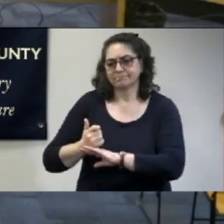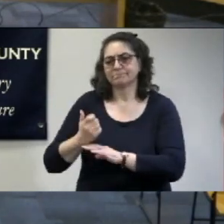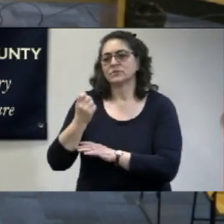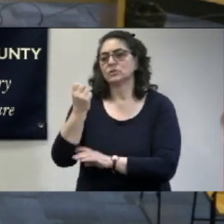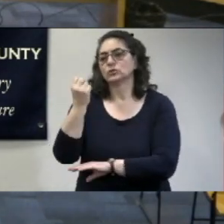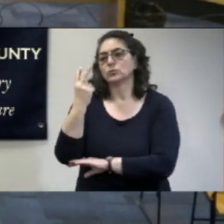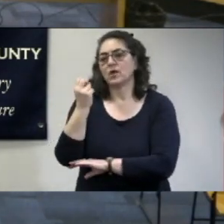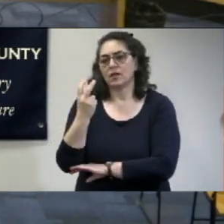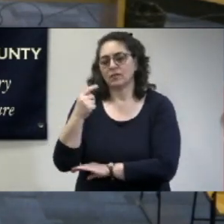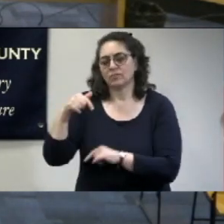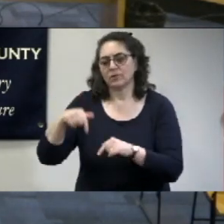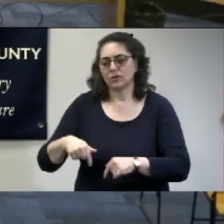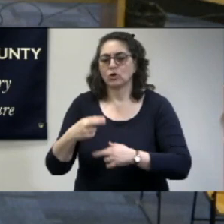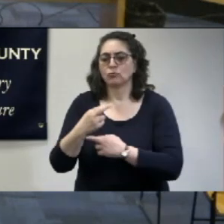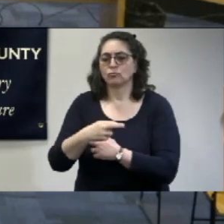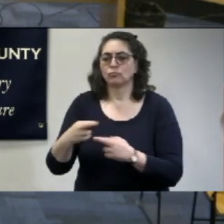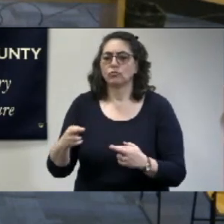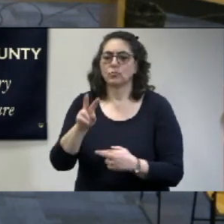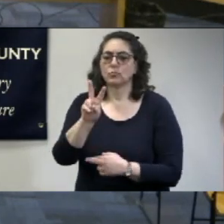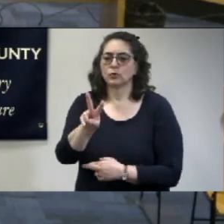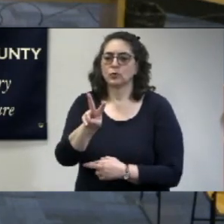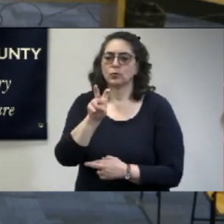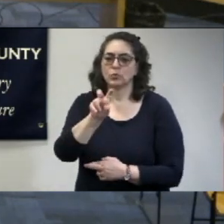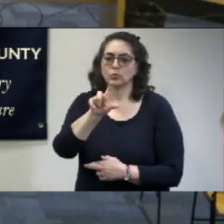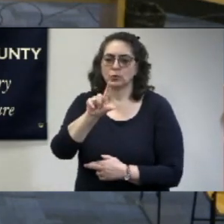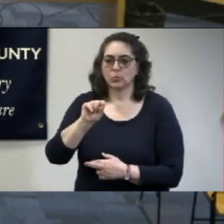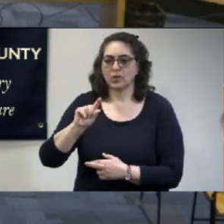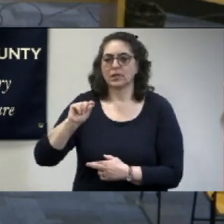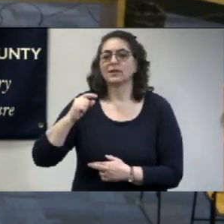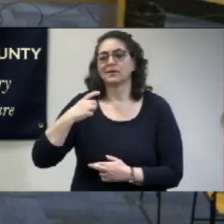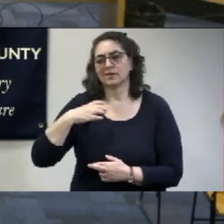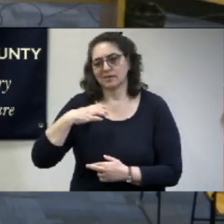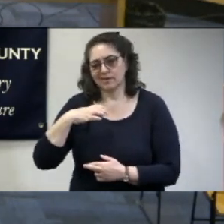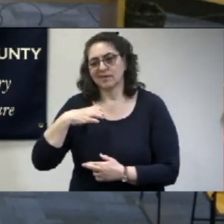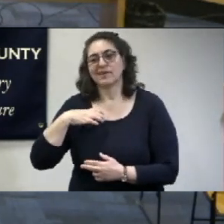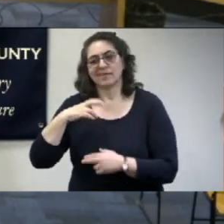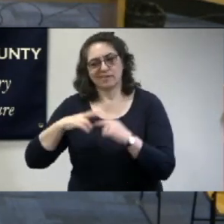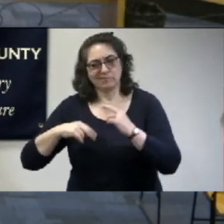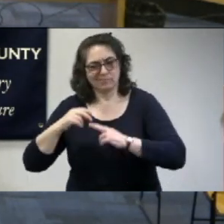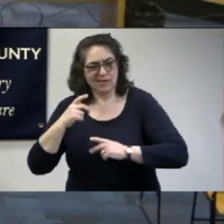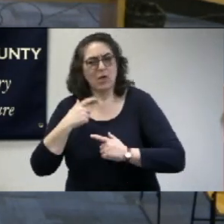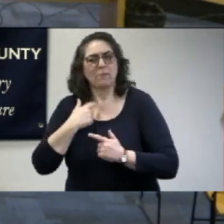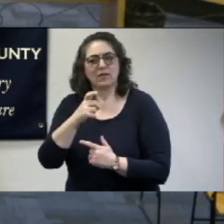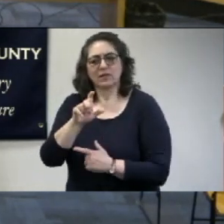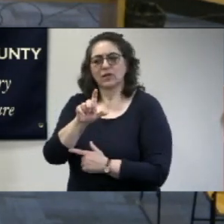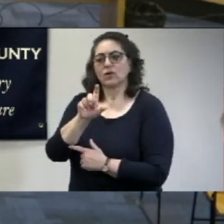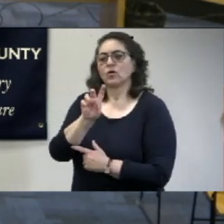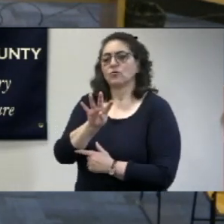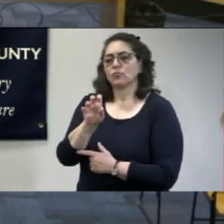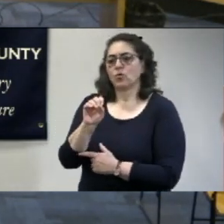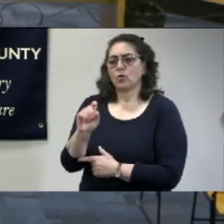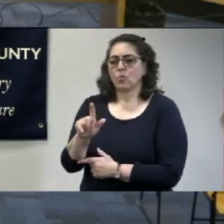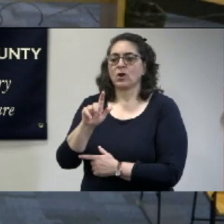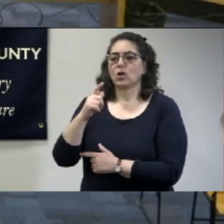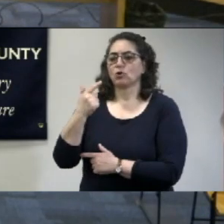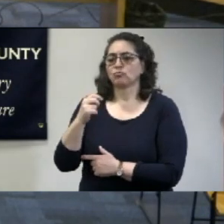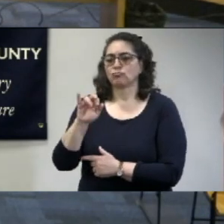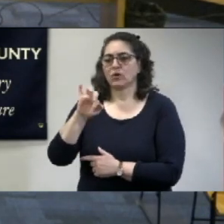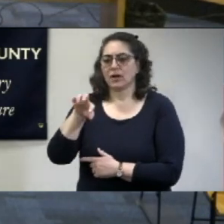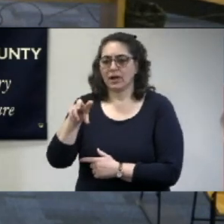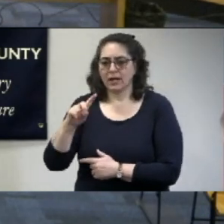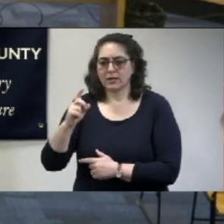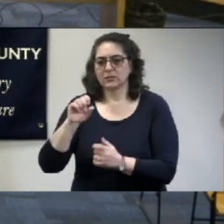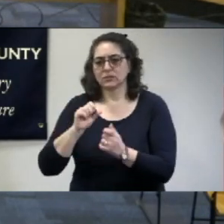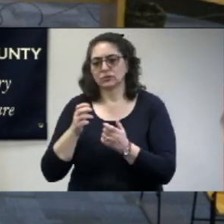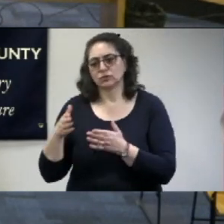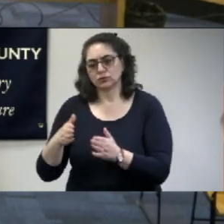220 in the County Commissioners Boardroom, Passaic County Administration Building, 401 Grand Street, Paterson, New Jersey. The Herald News and the Record